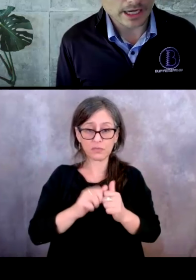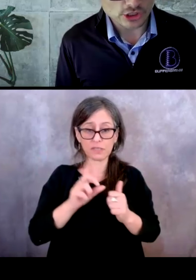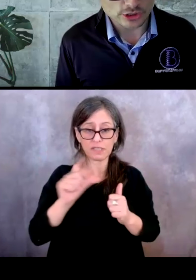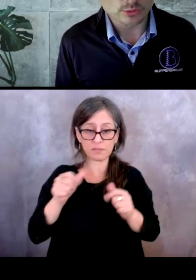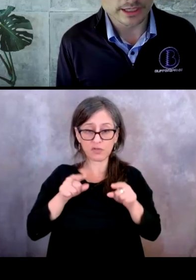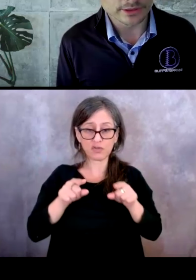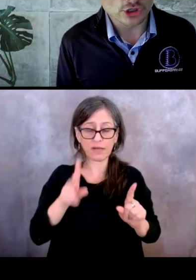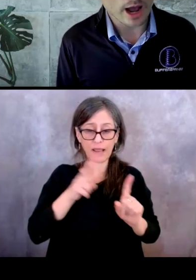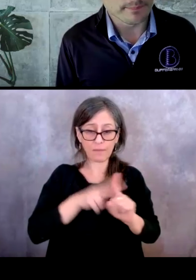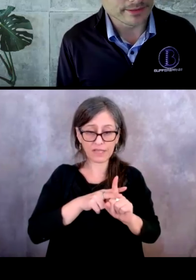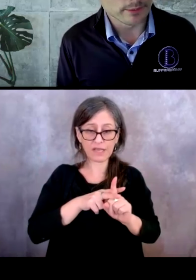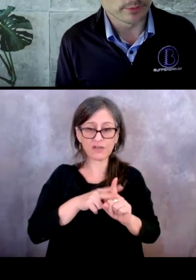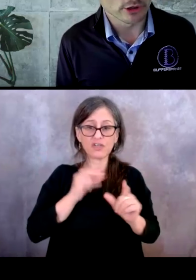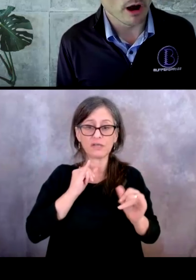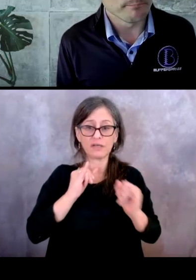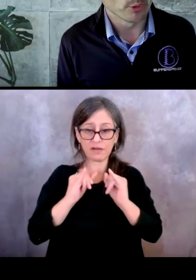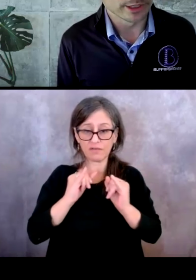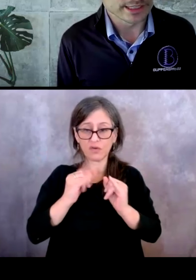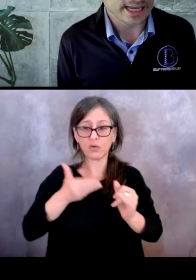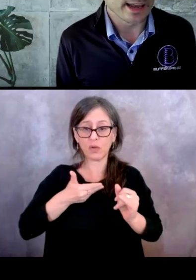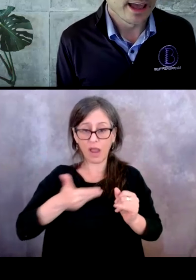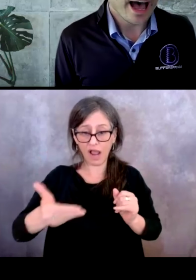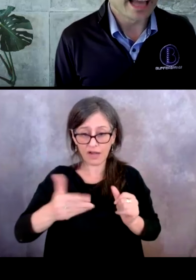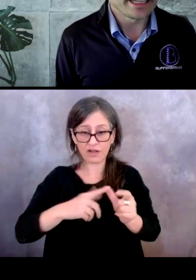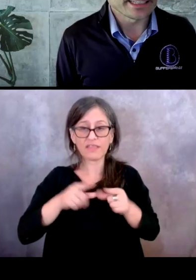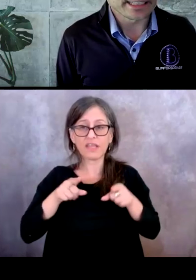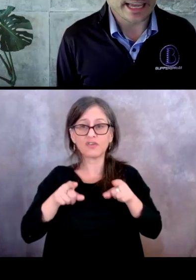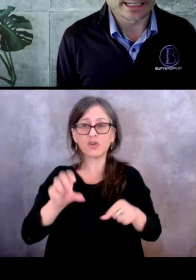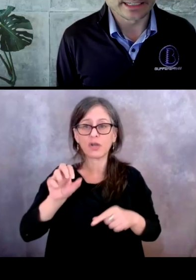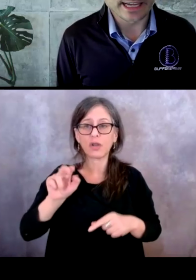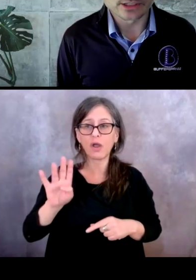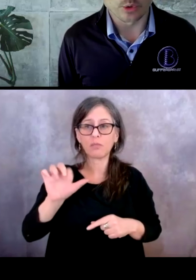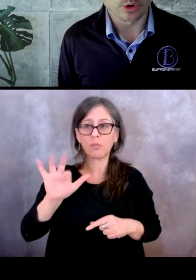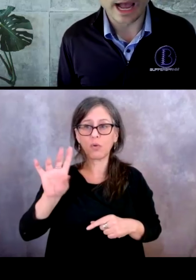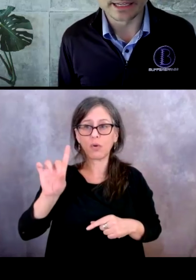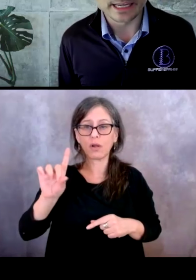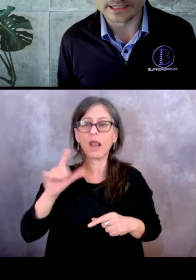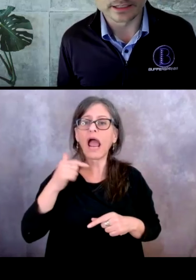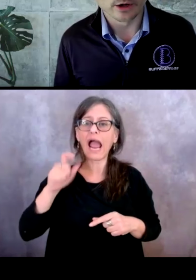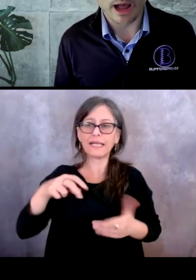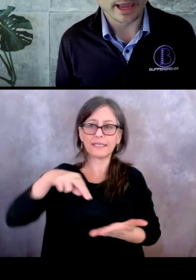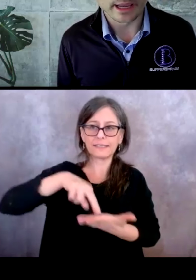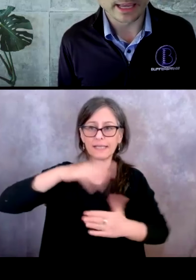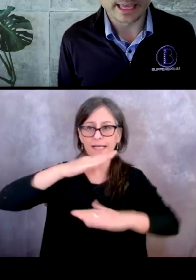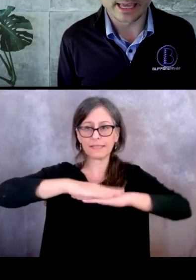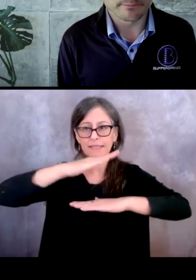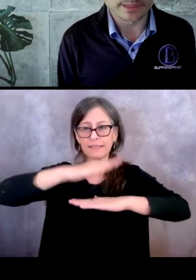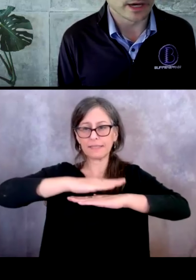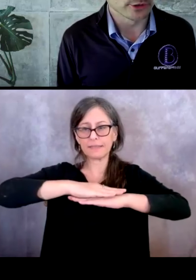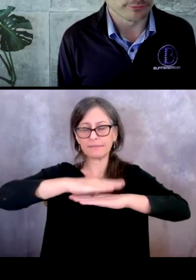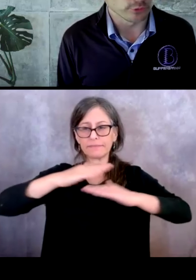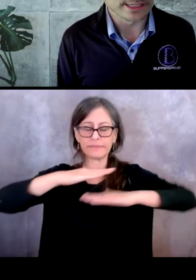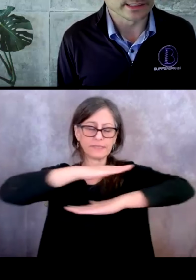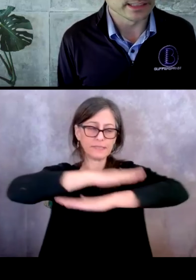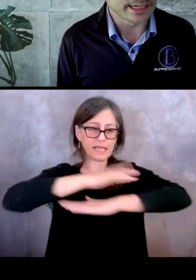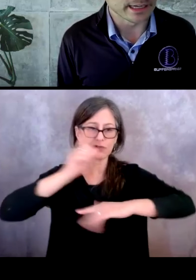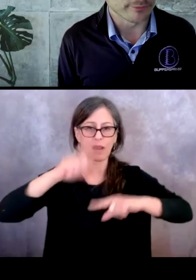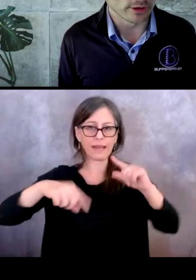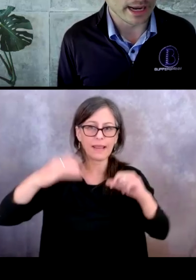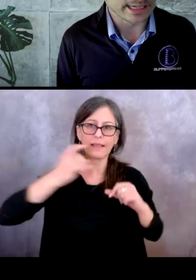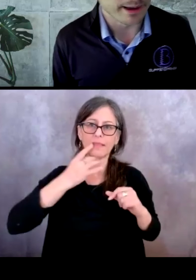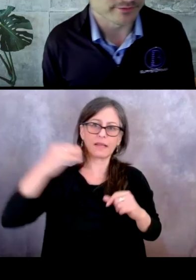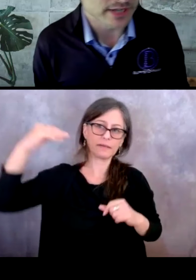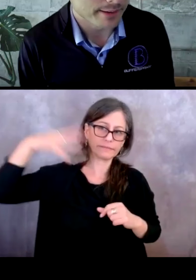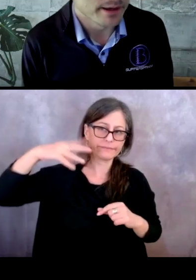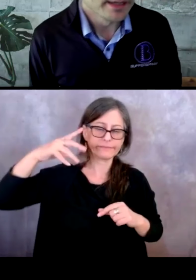the application, you get the job. And then when you're onboarding, say, I need a standing desk, or I need, I can't be under fluorescent lighting